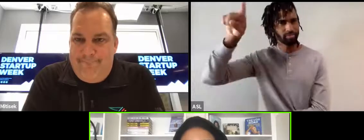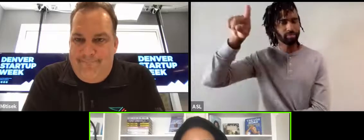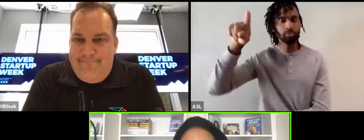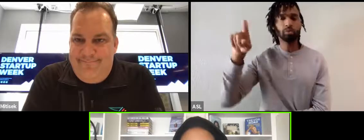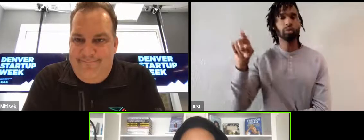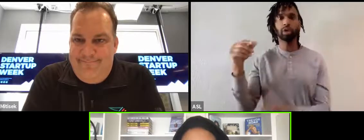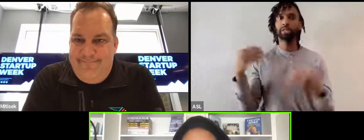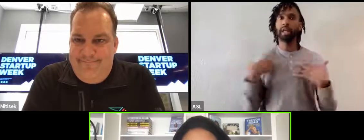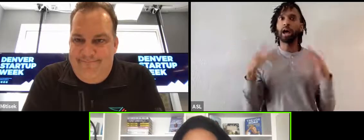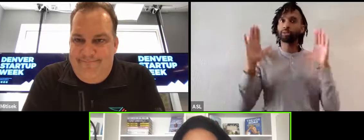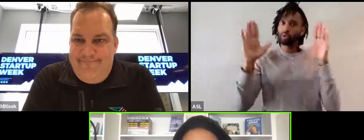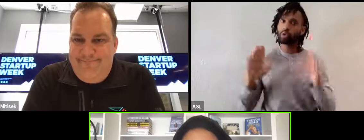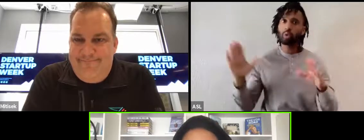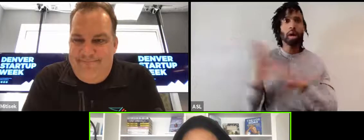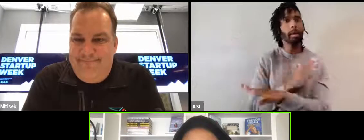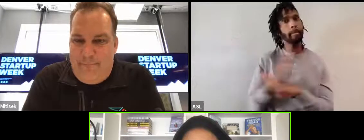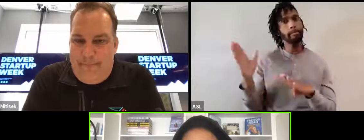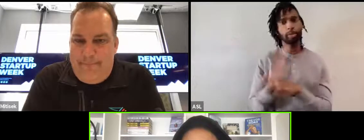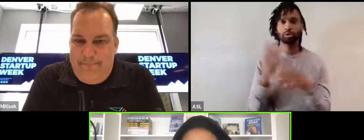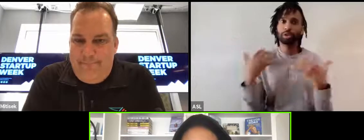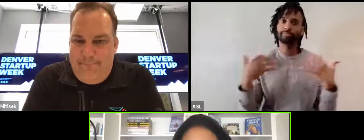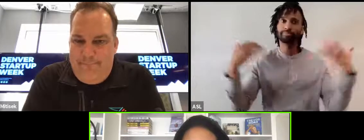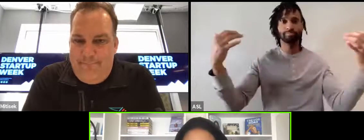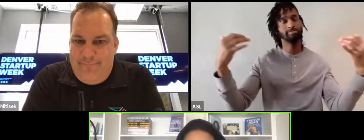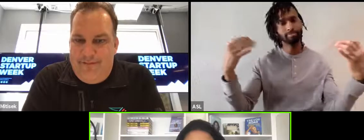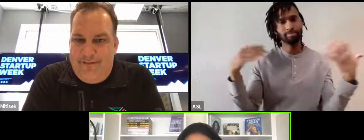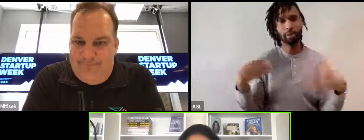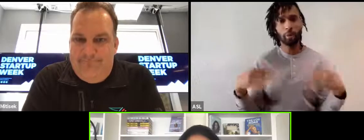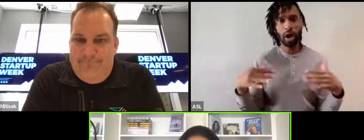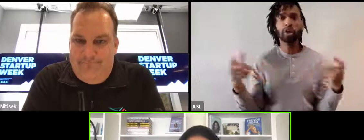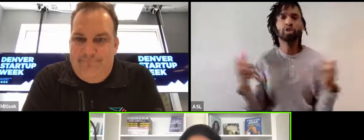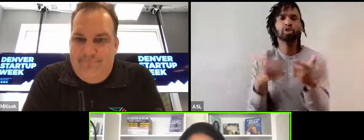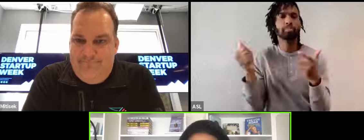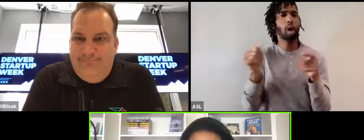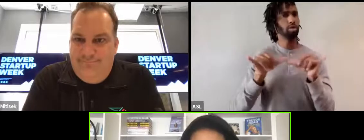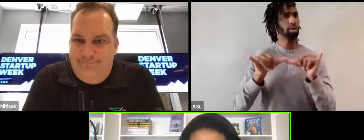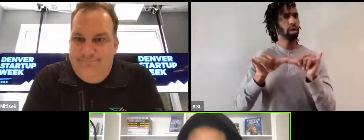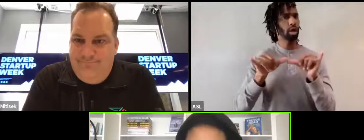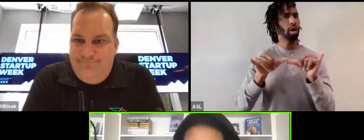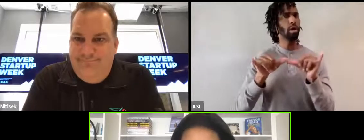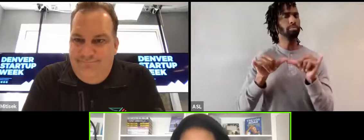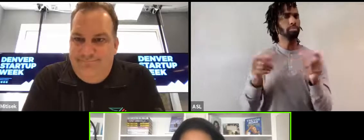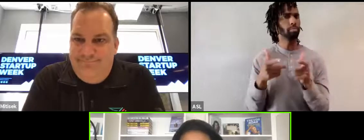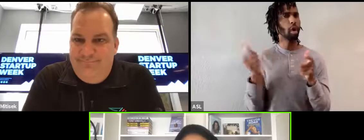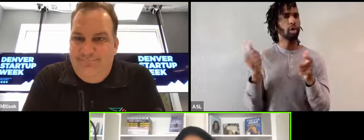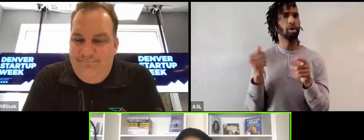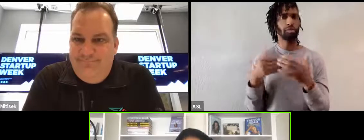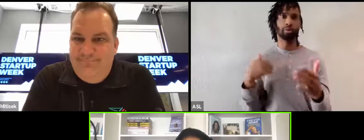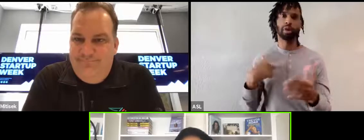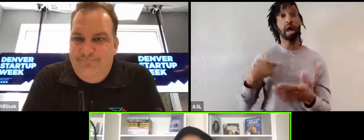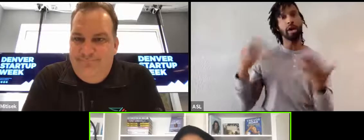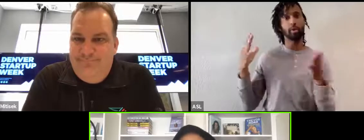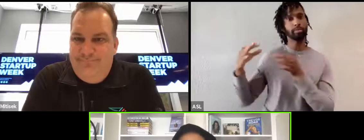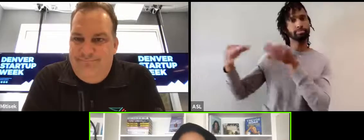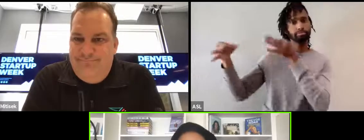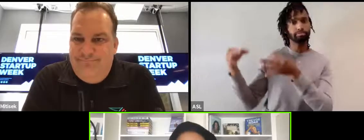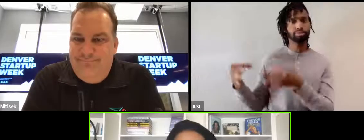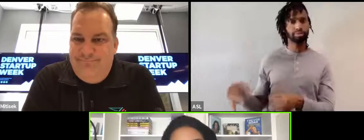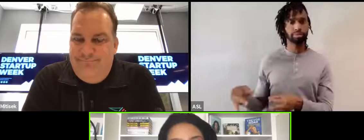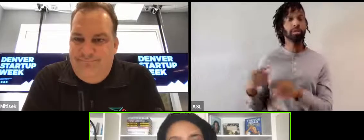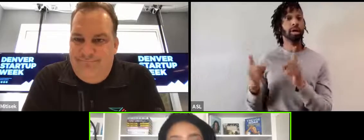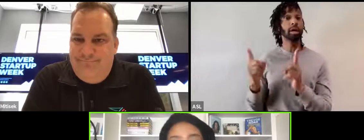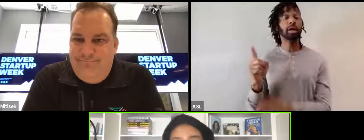such great music venues that are kind of this on the smaller side and kind of what I'm describing. So I